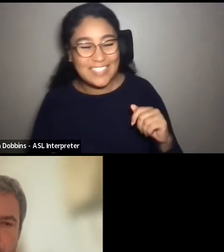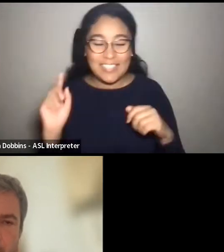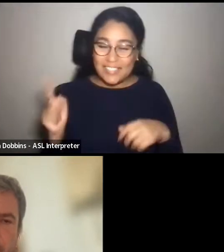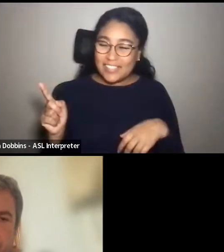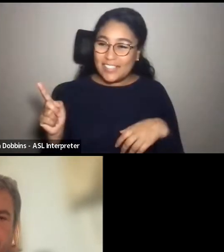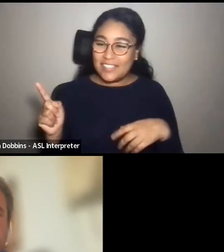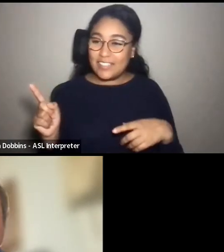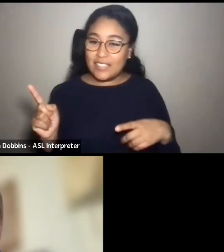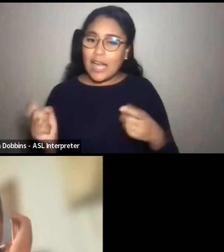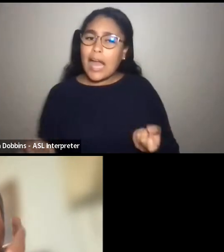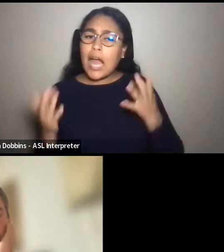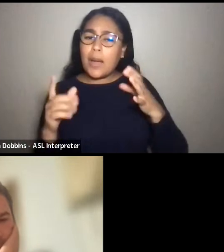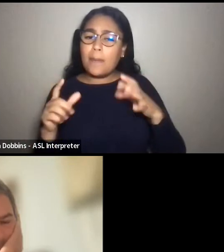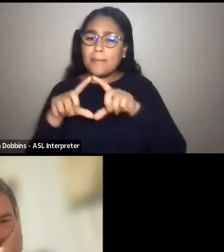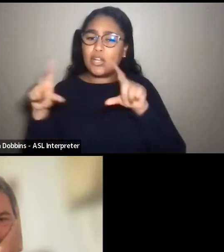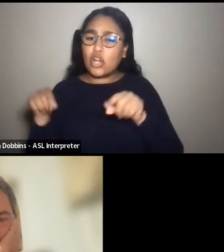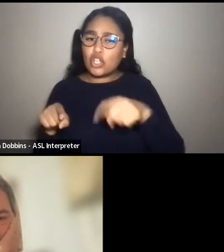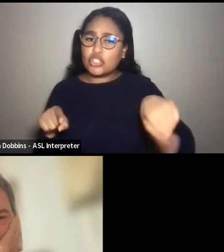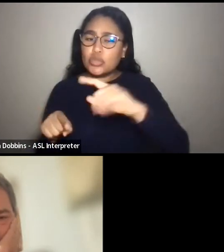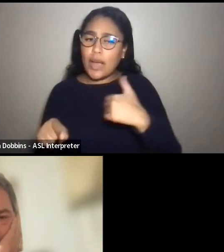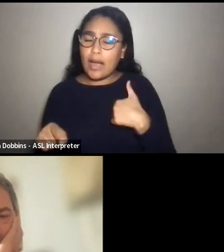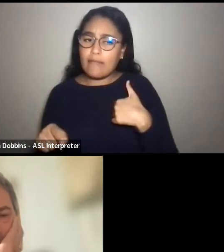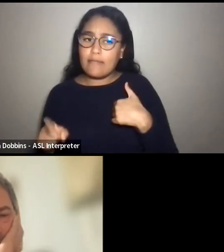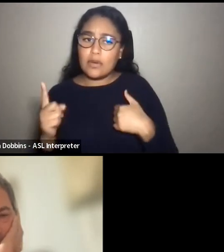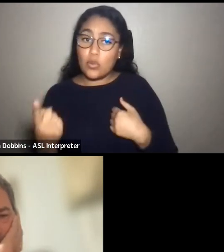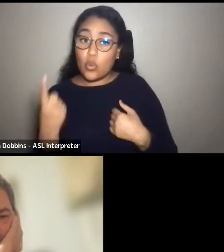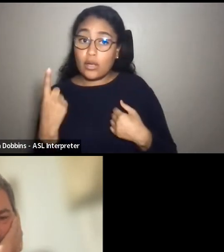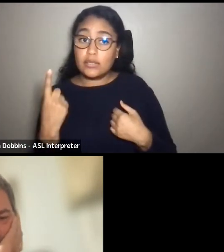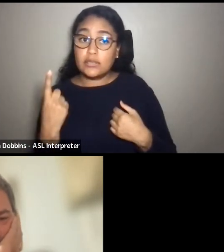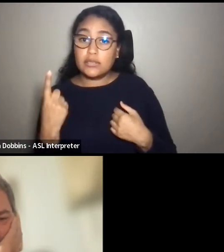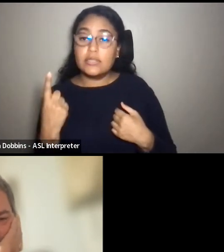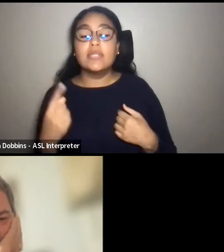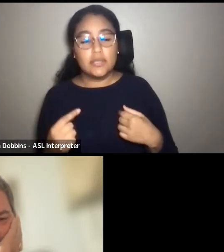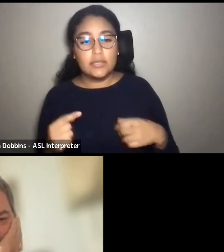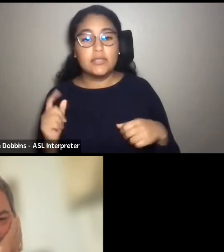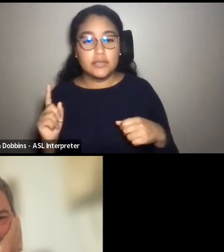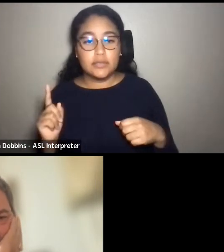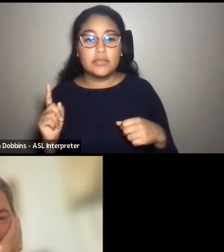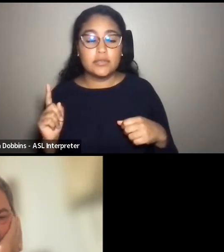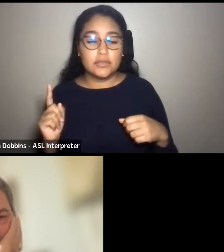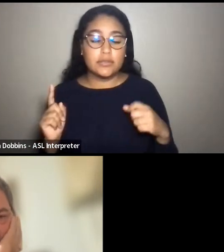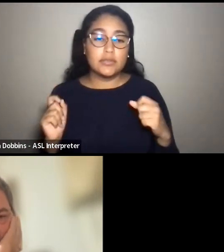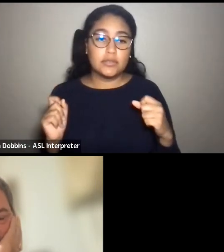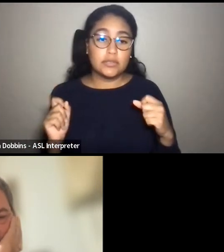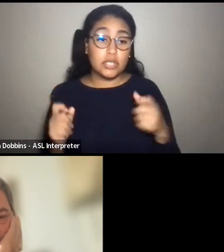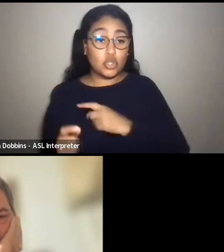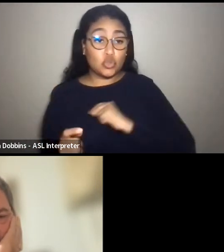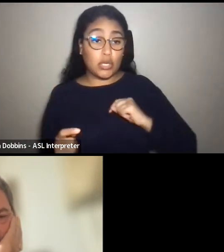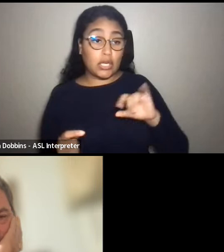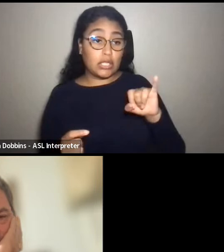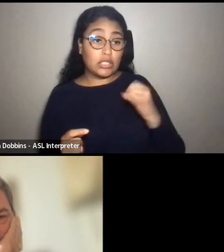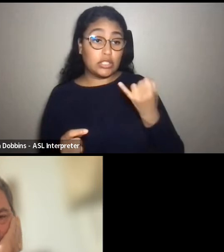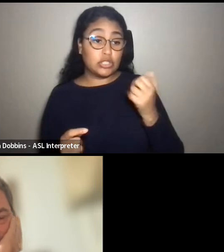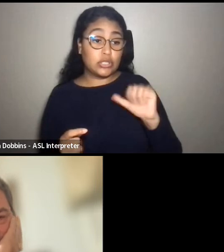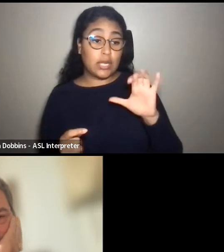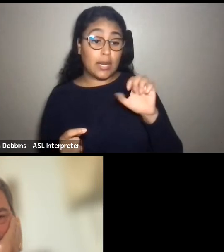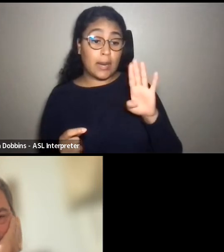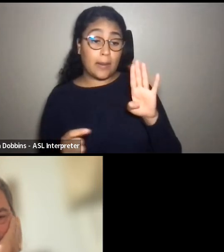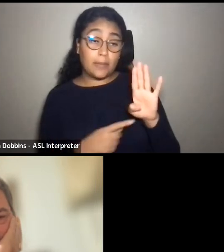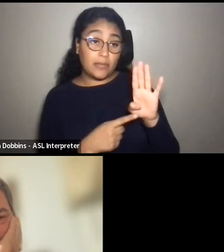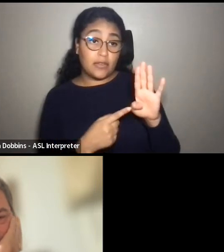how many cards do you have? Just one? Just the one. Okay. Well, Trustee Jackson made the motion. I seconded it,